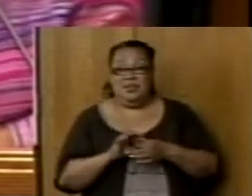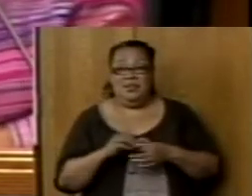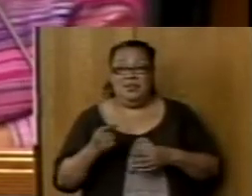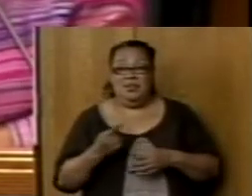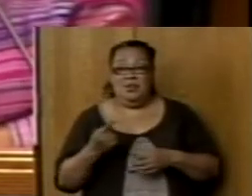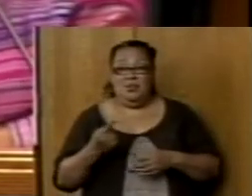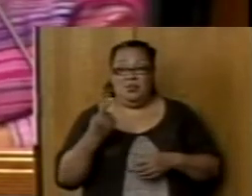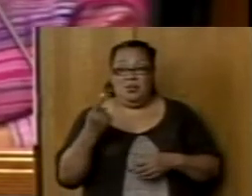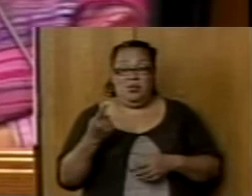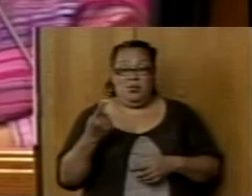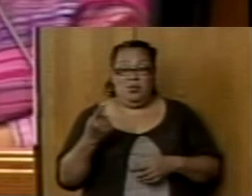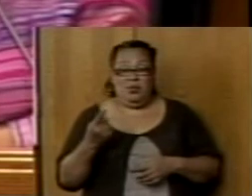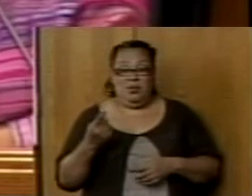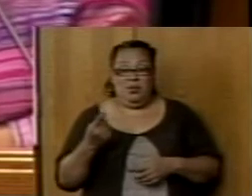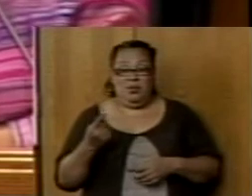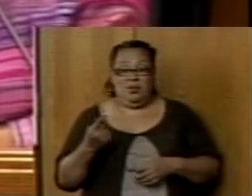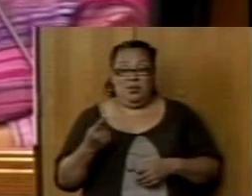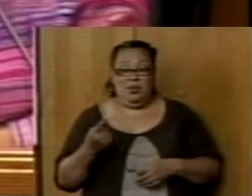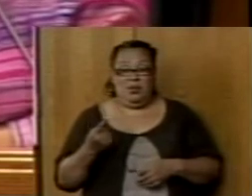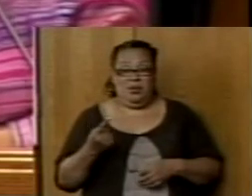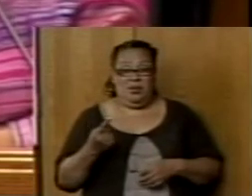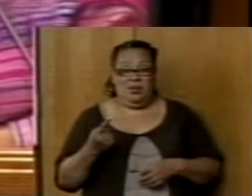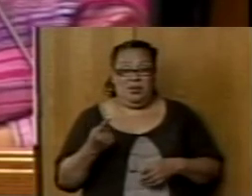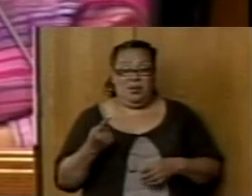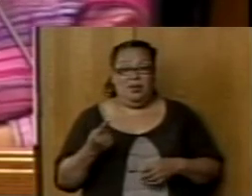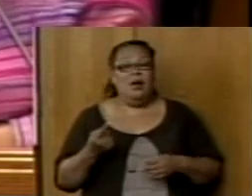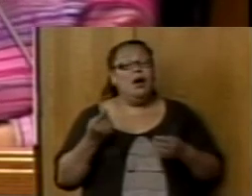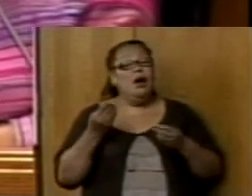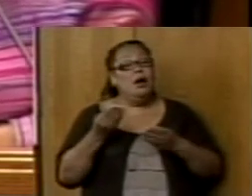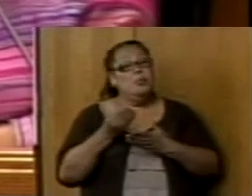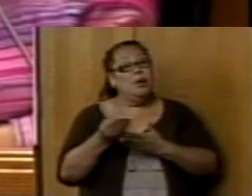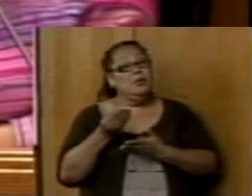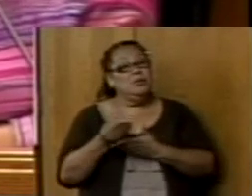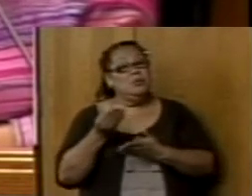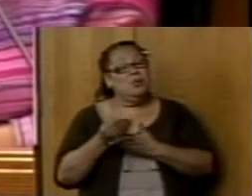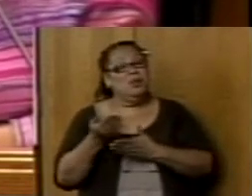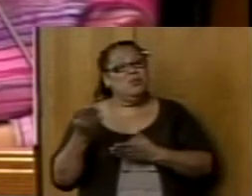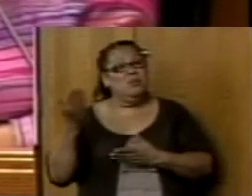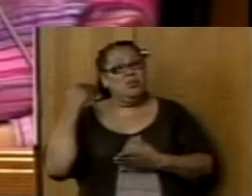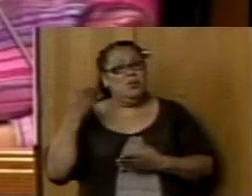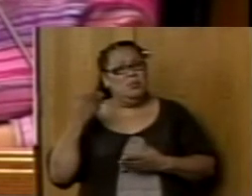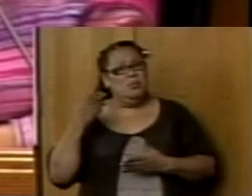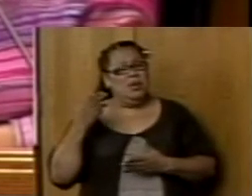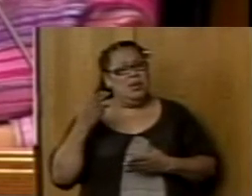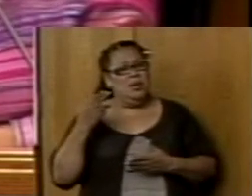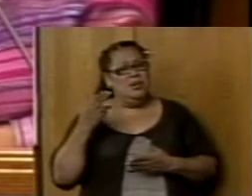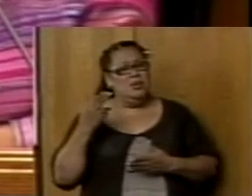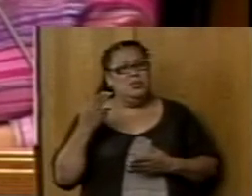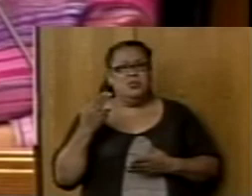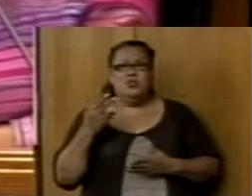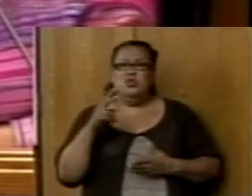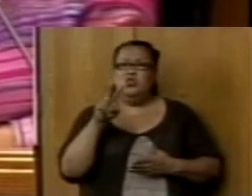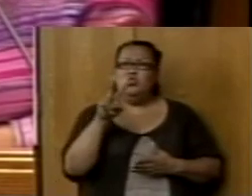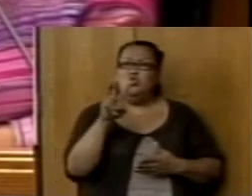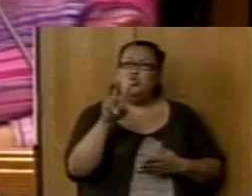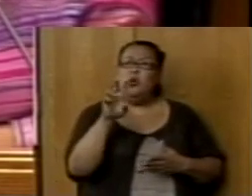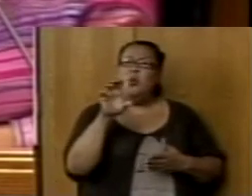it's what? I'm thinking it says amount expended for the previous 12 months is